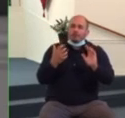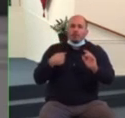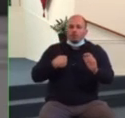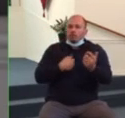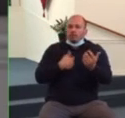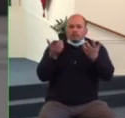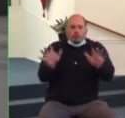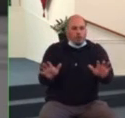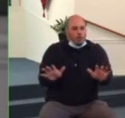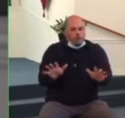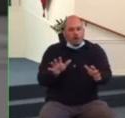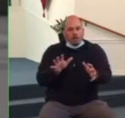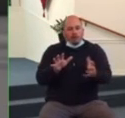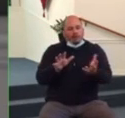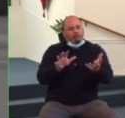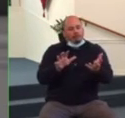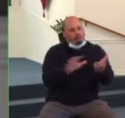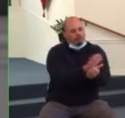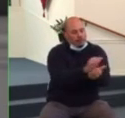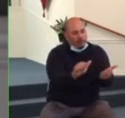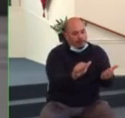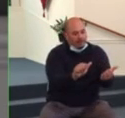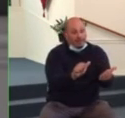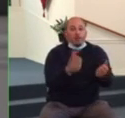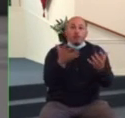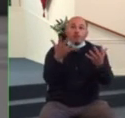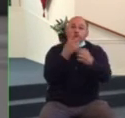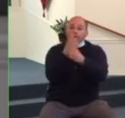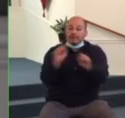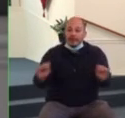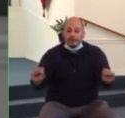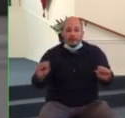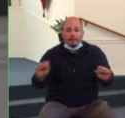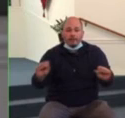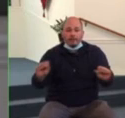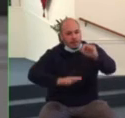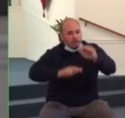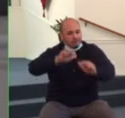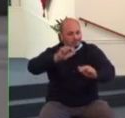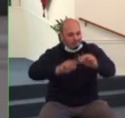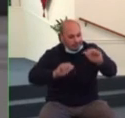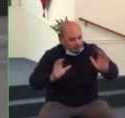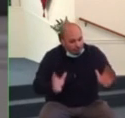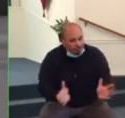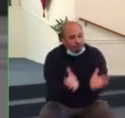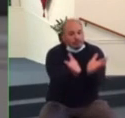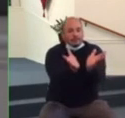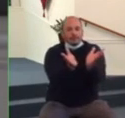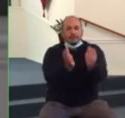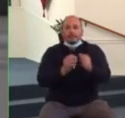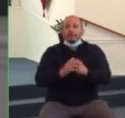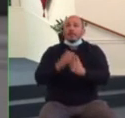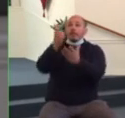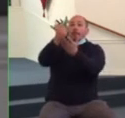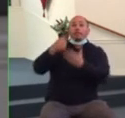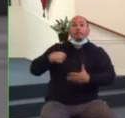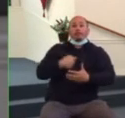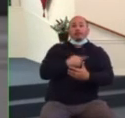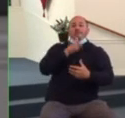you when it's uncomfortable for us, when we have to give up something that's important to us,